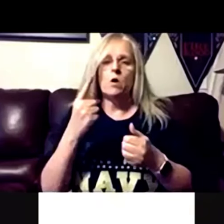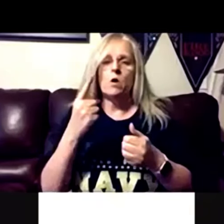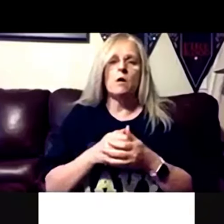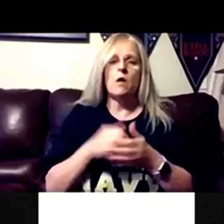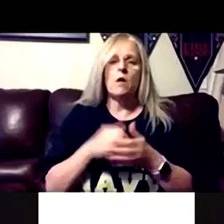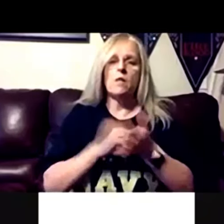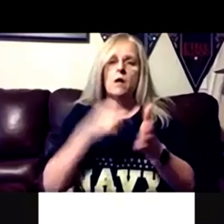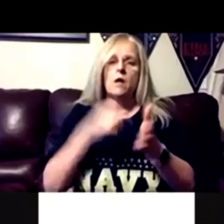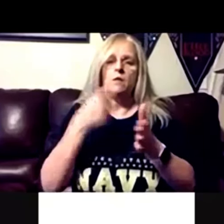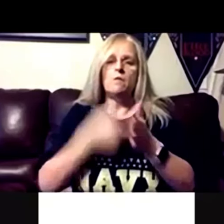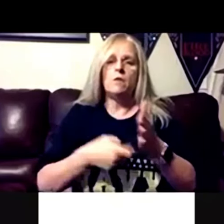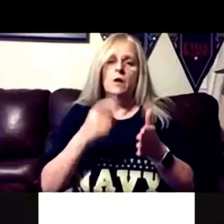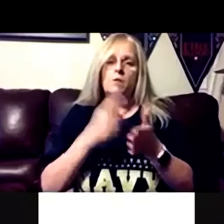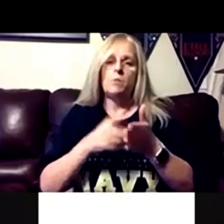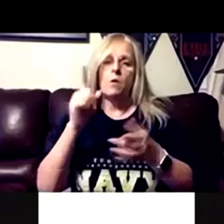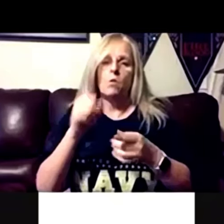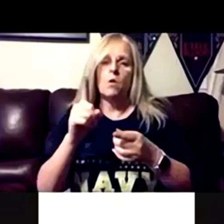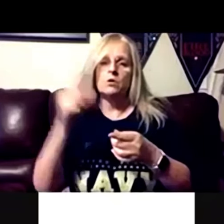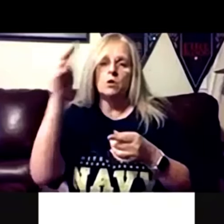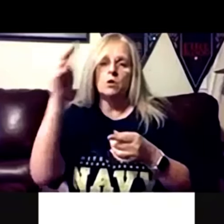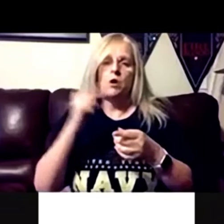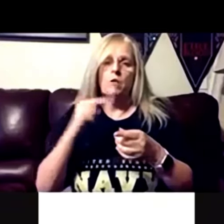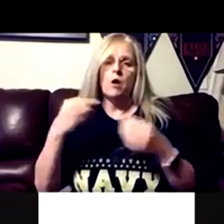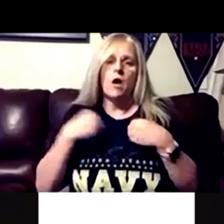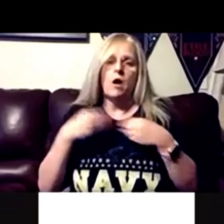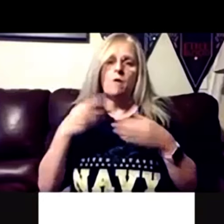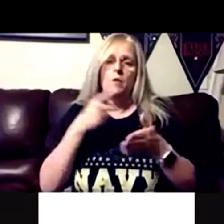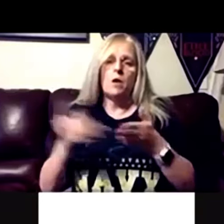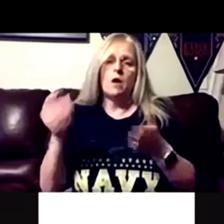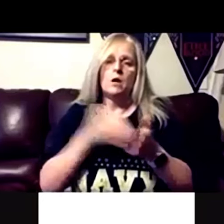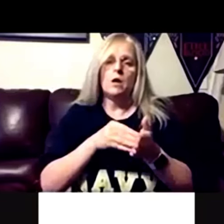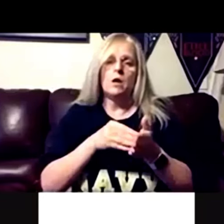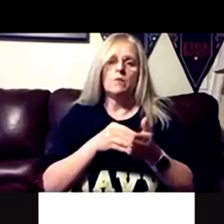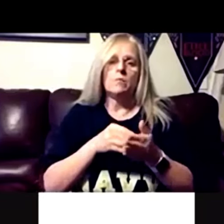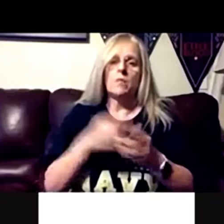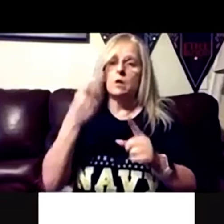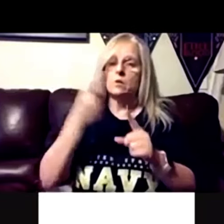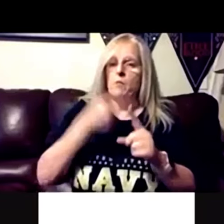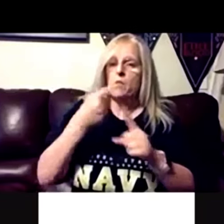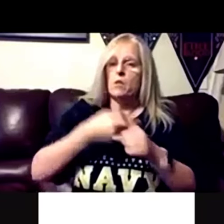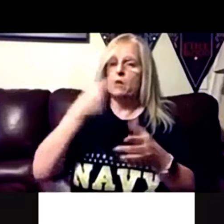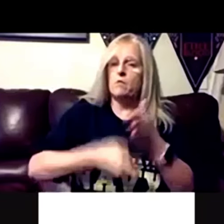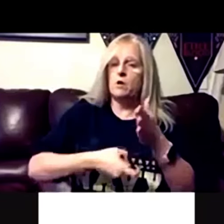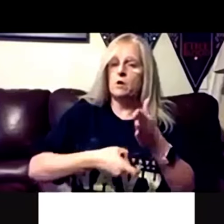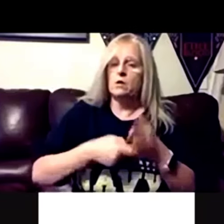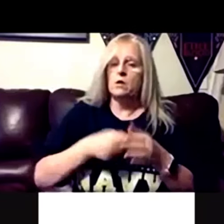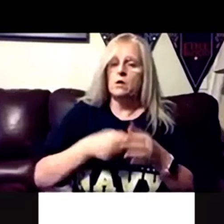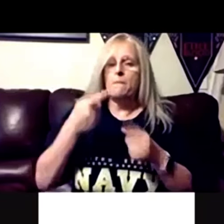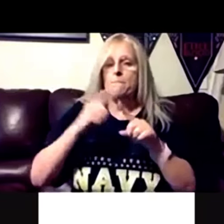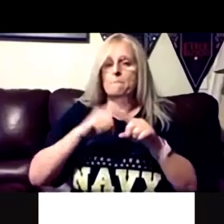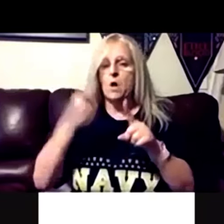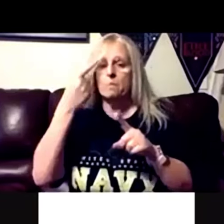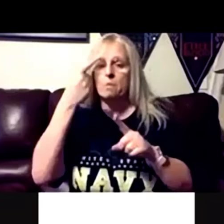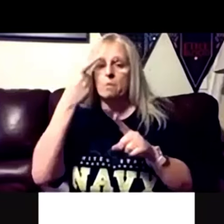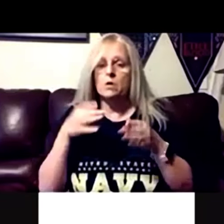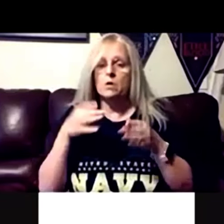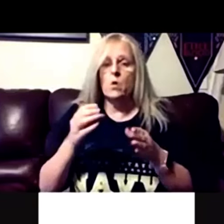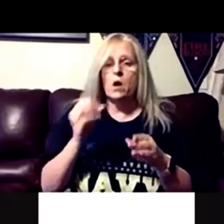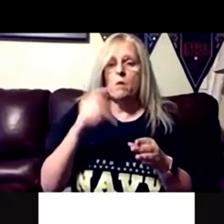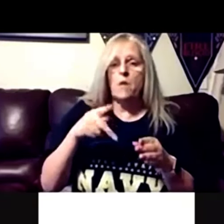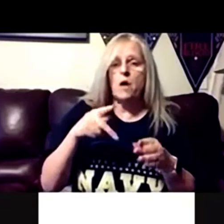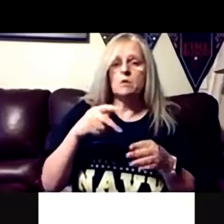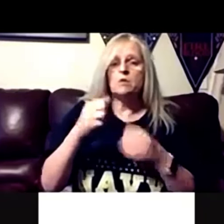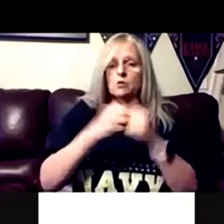will only pay once, and you'll never have to pay it again. It is a monthly fee, but because of the way ONPASSIVE is